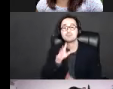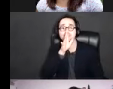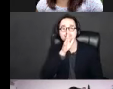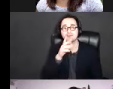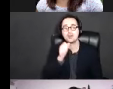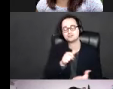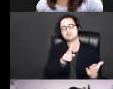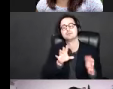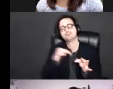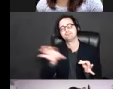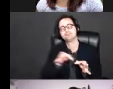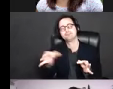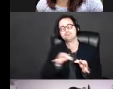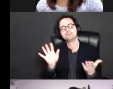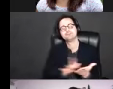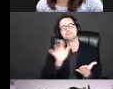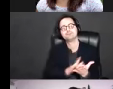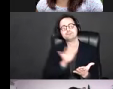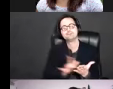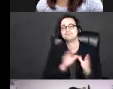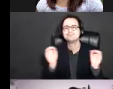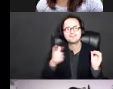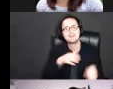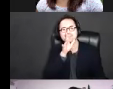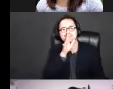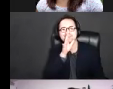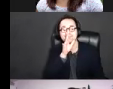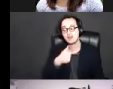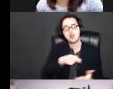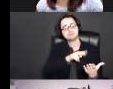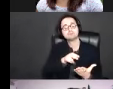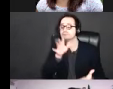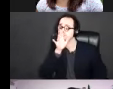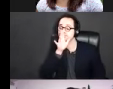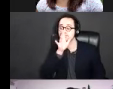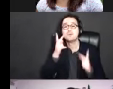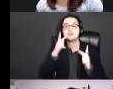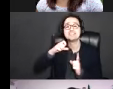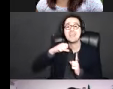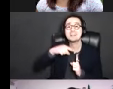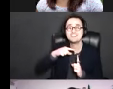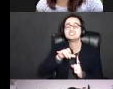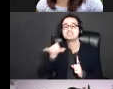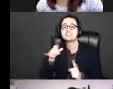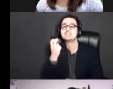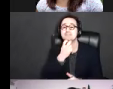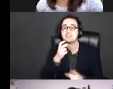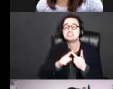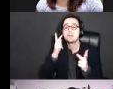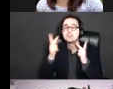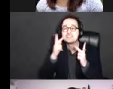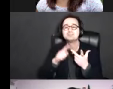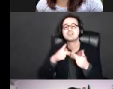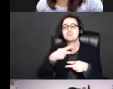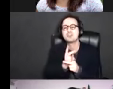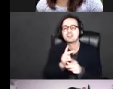through the pages with my daughter. Now, as soon as I start reading the book out loud, we would see activation in these same speech perception and speech production